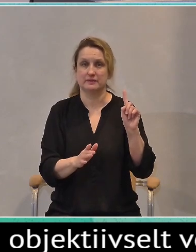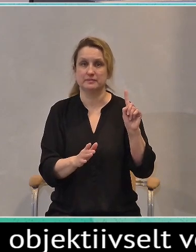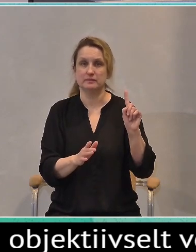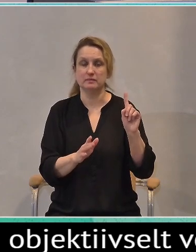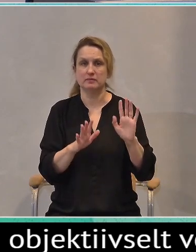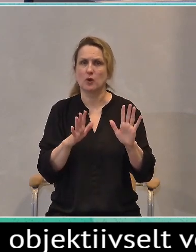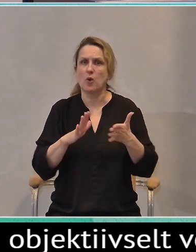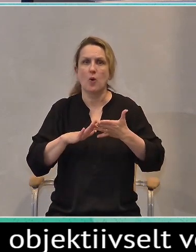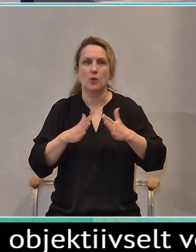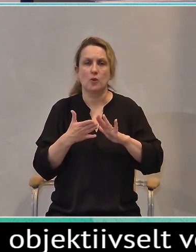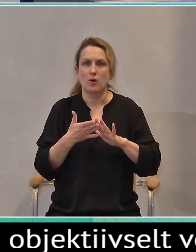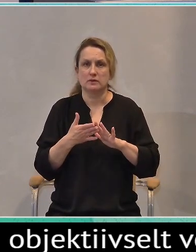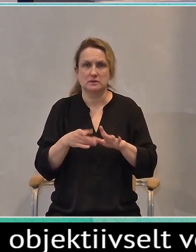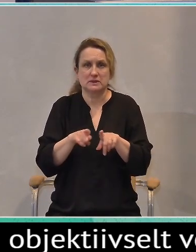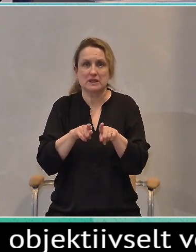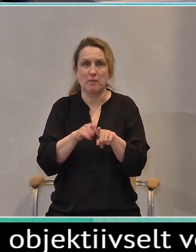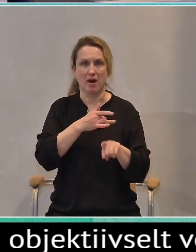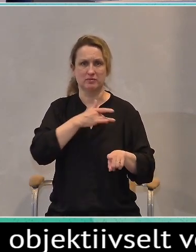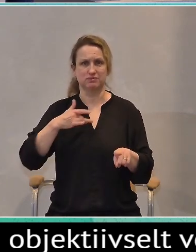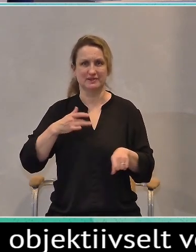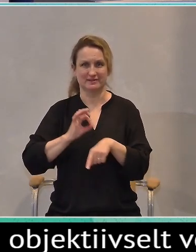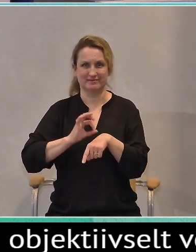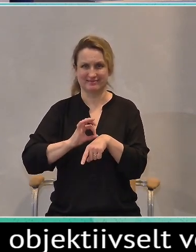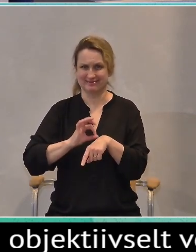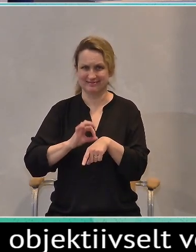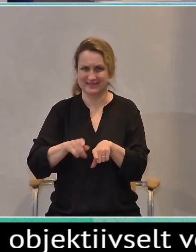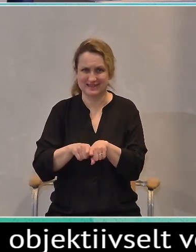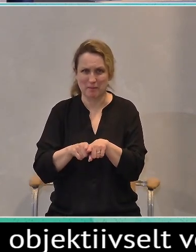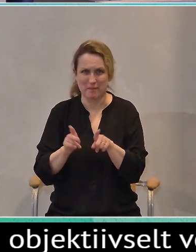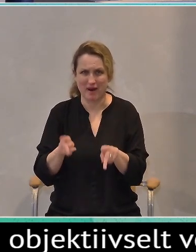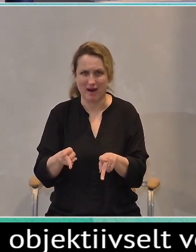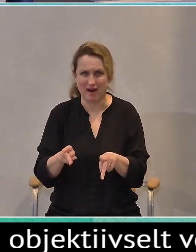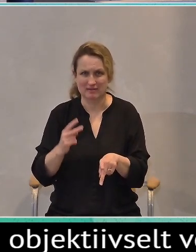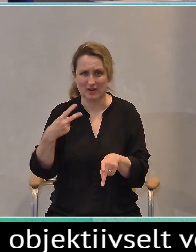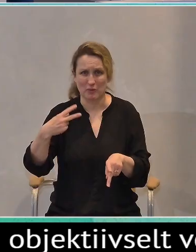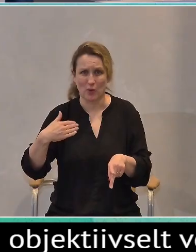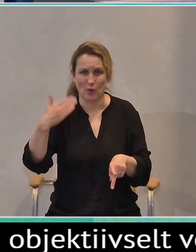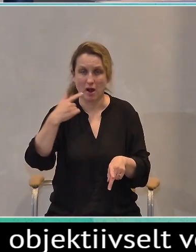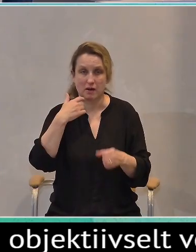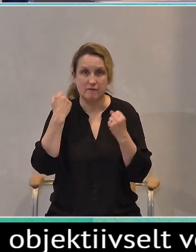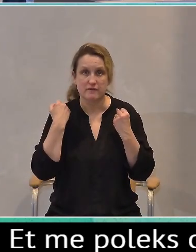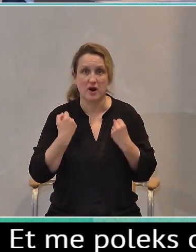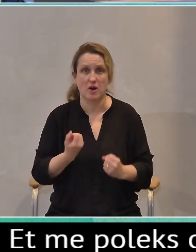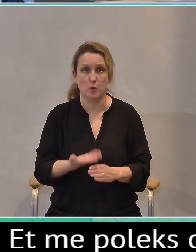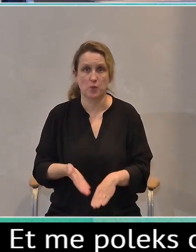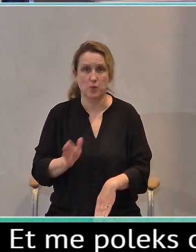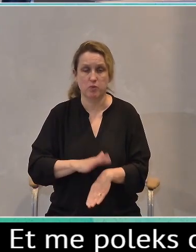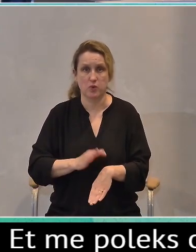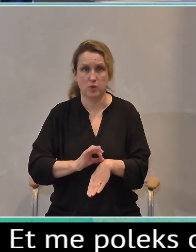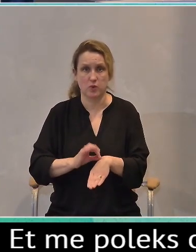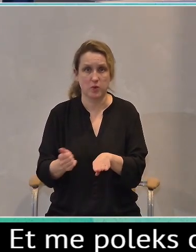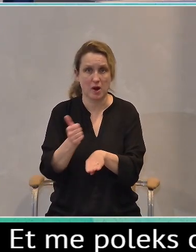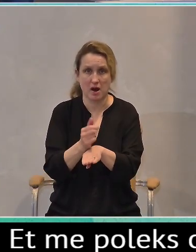drugs in Estonia that are not orphan drugs as per the rules literally. But as with the cystic